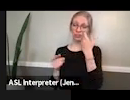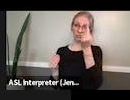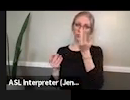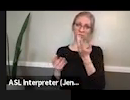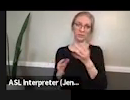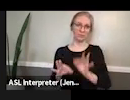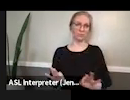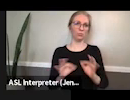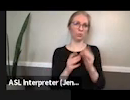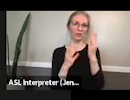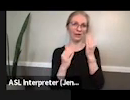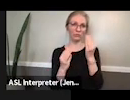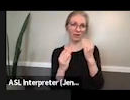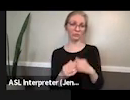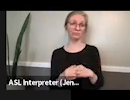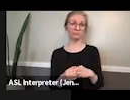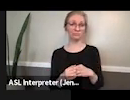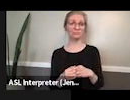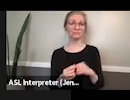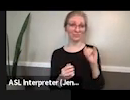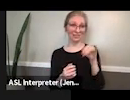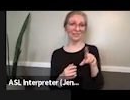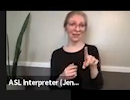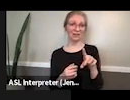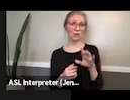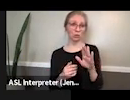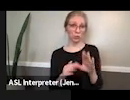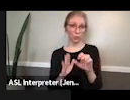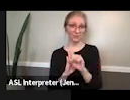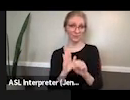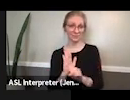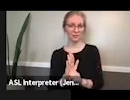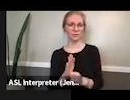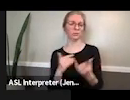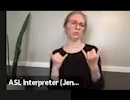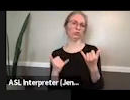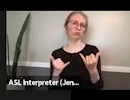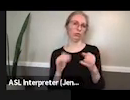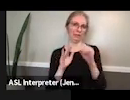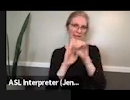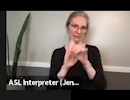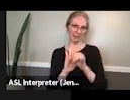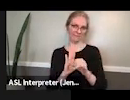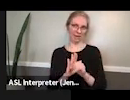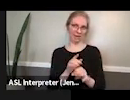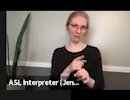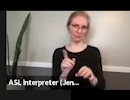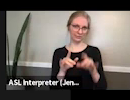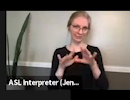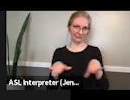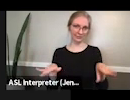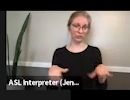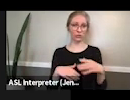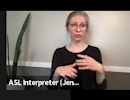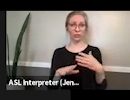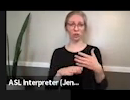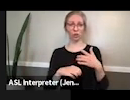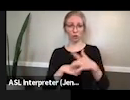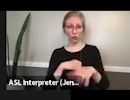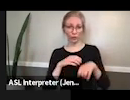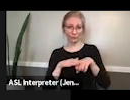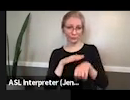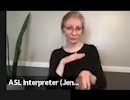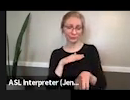that in Indiana, in your state, with the currently identified kiddos, prematurity is the most common cause